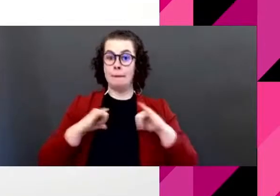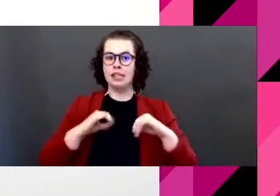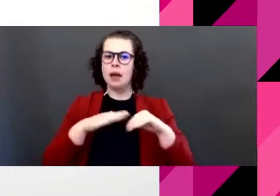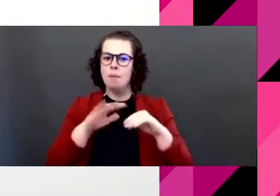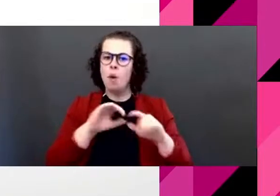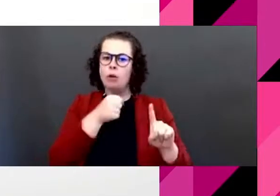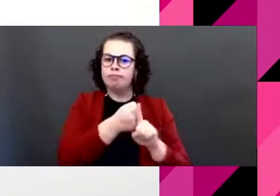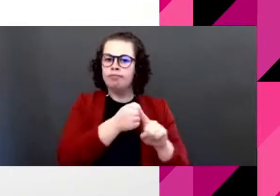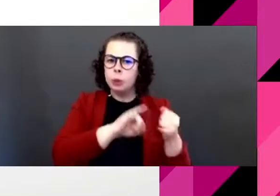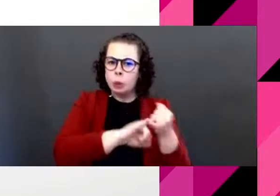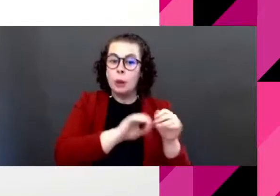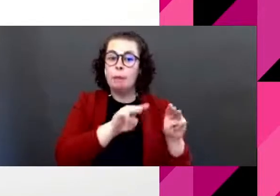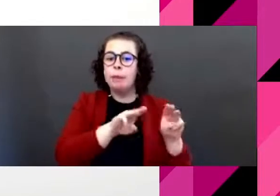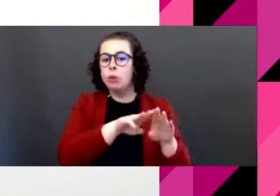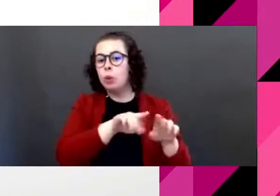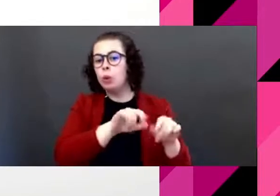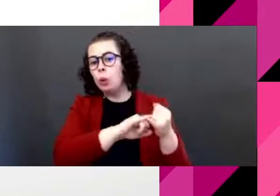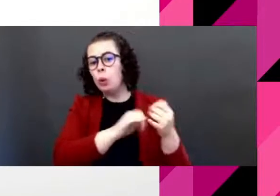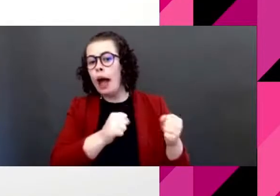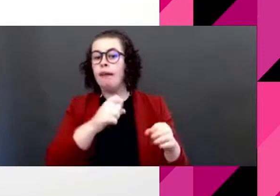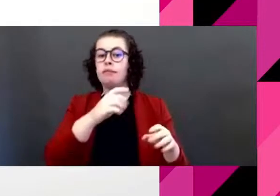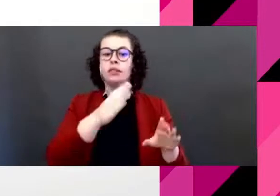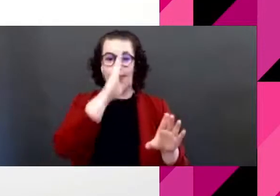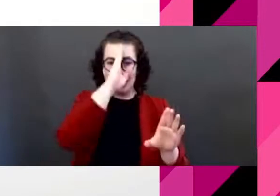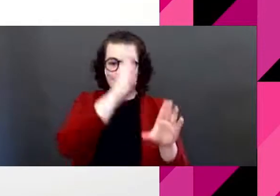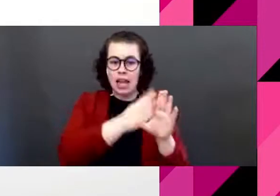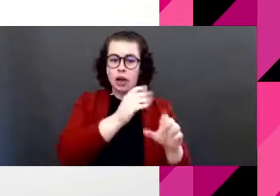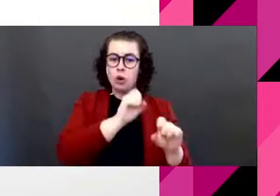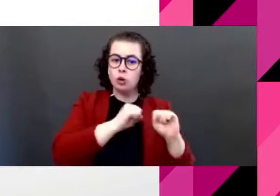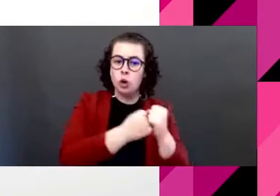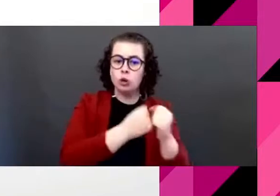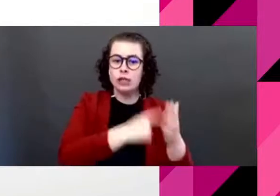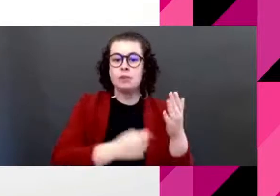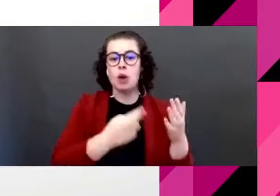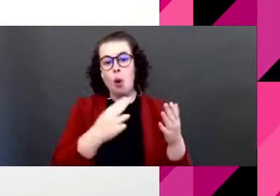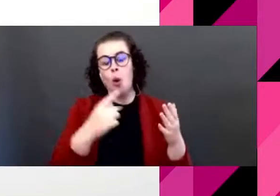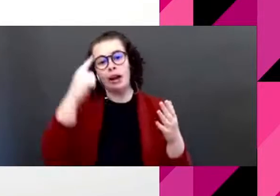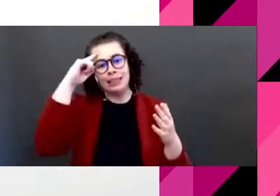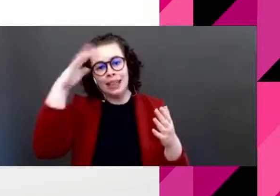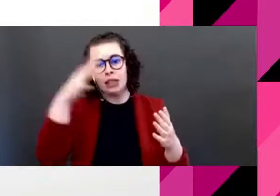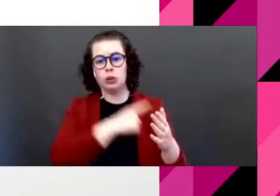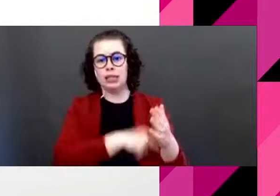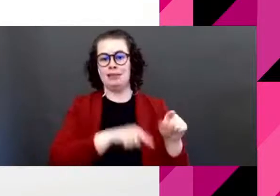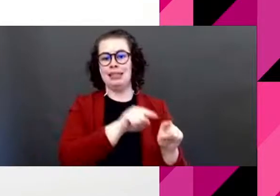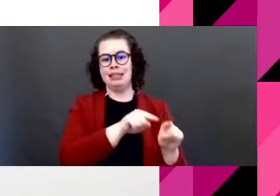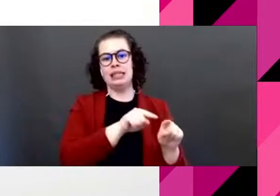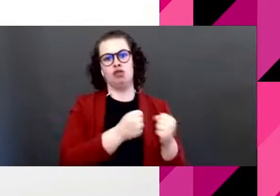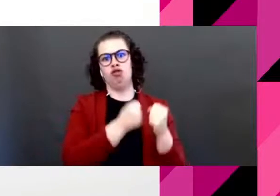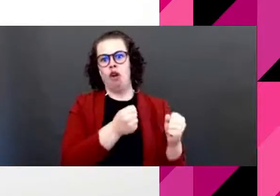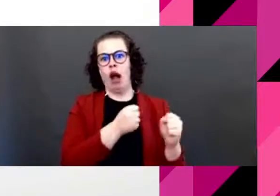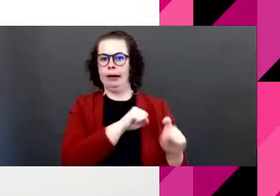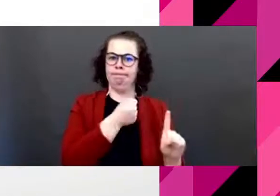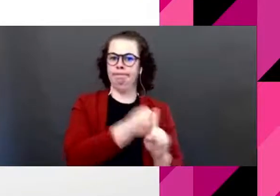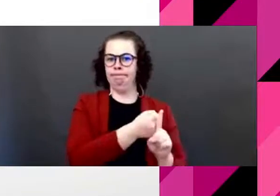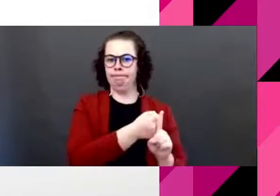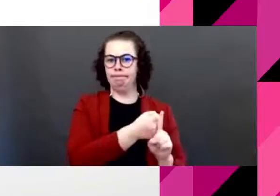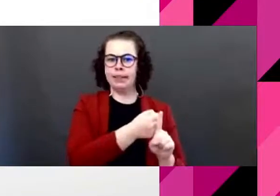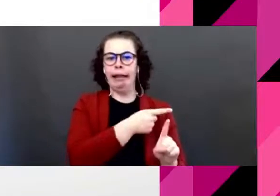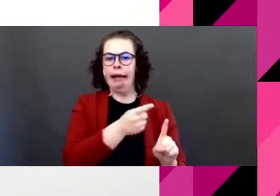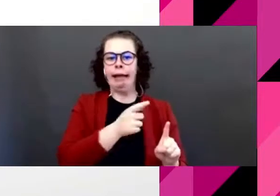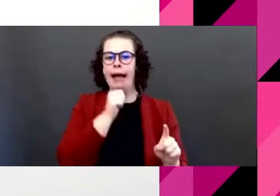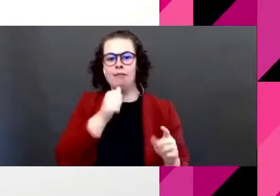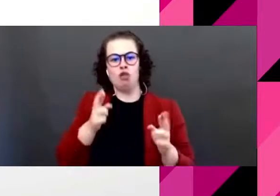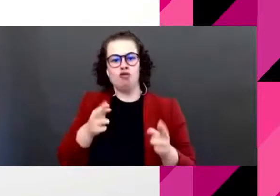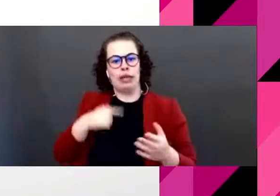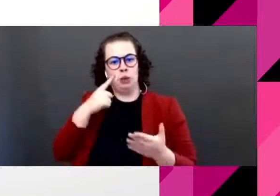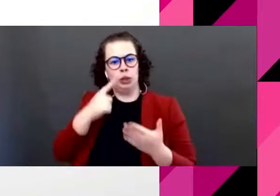psychosocial disabilities, although it expand to many other especially those that